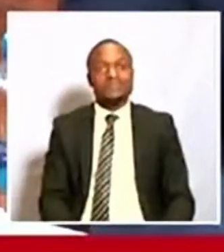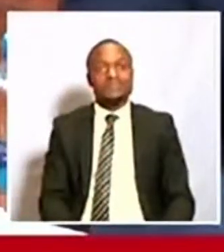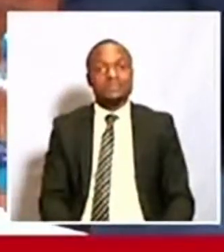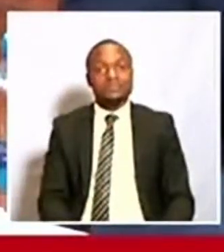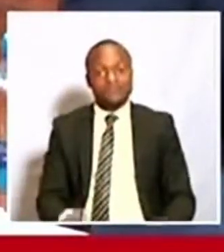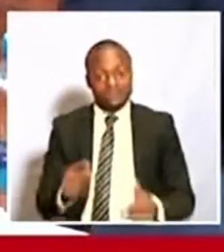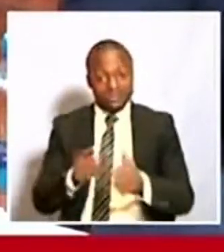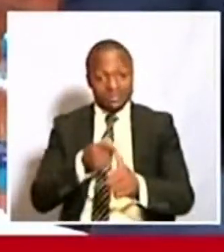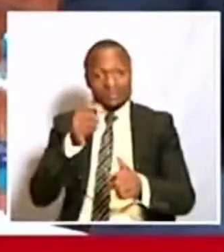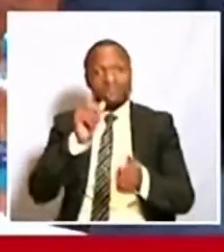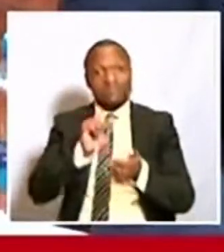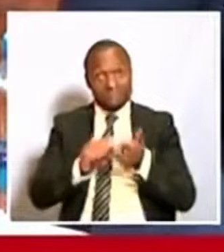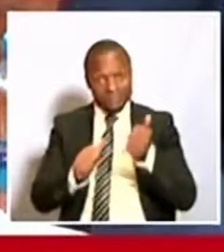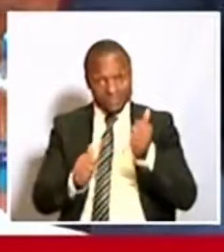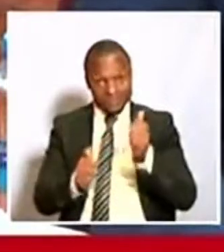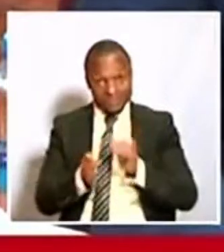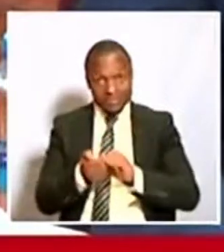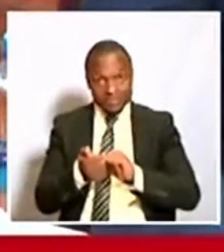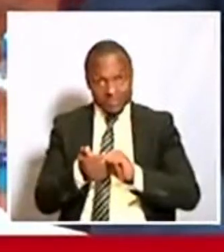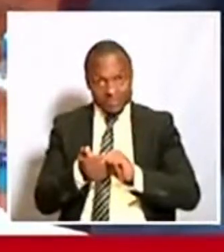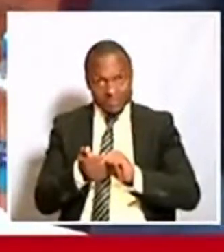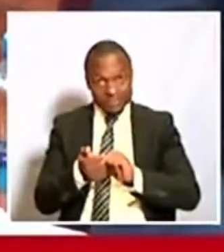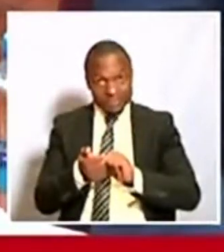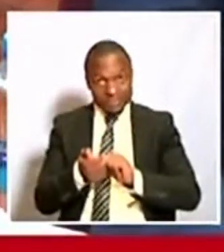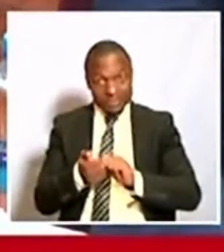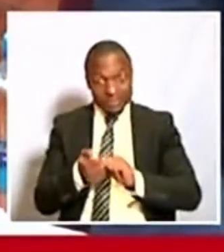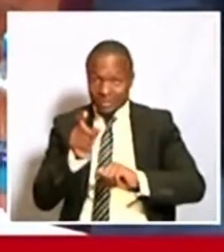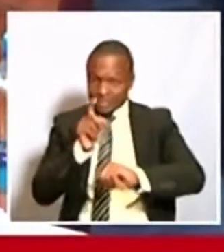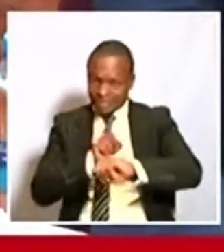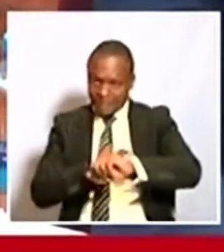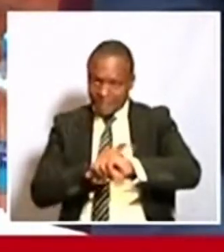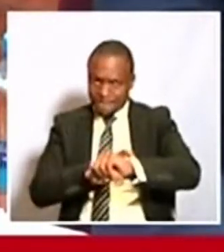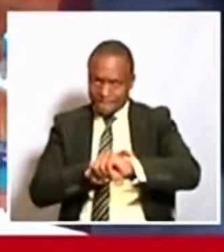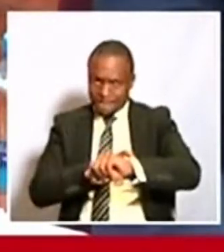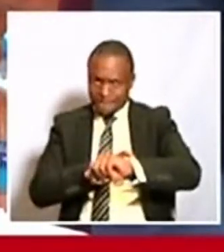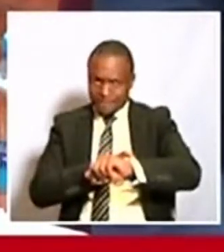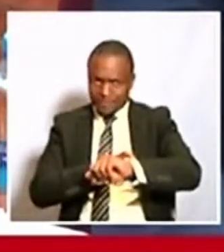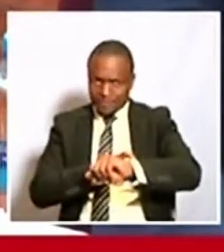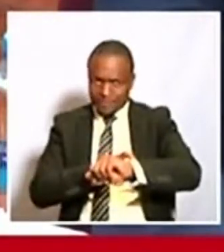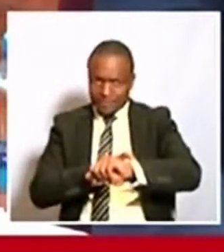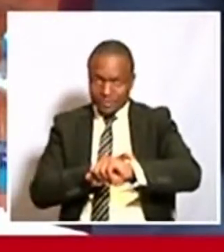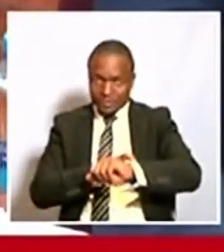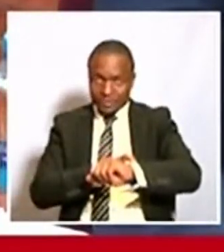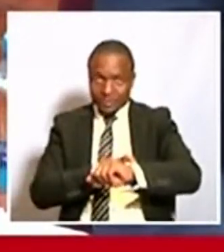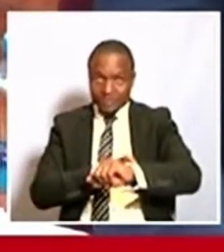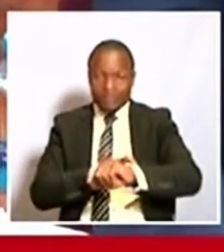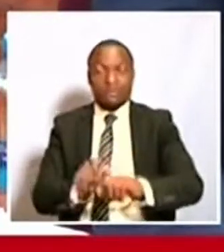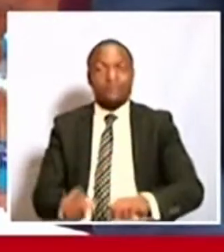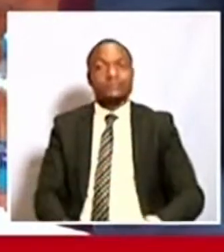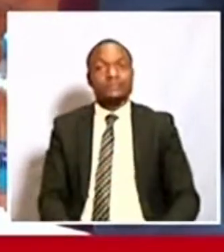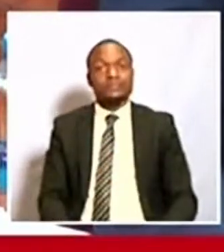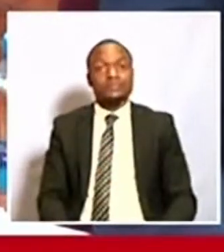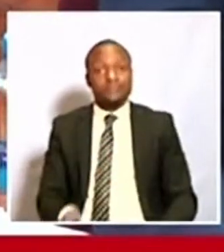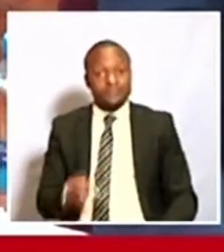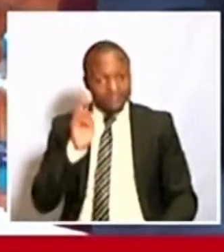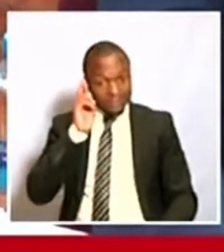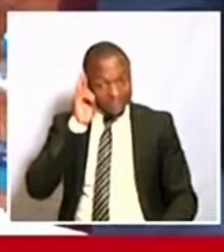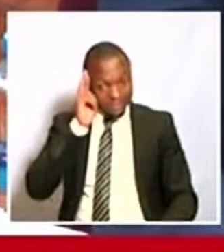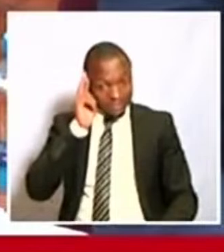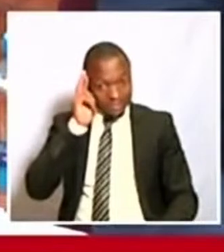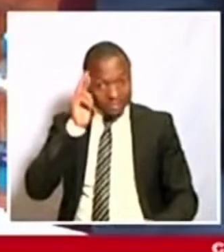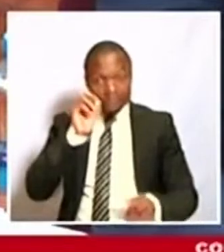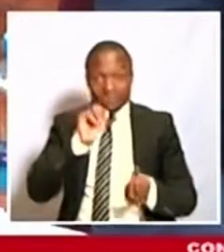The next query, Chair, is that during the period under, okay, I'll go straight to the reason for the